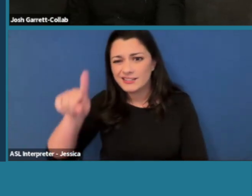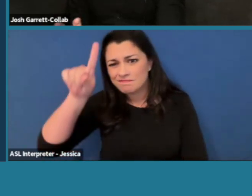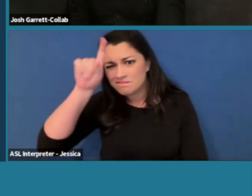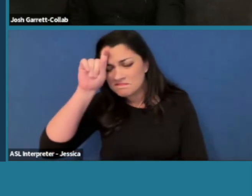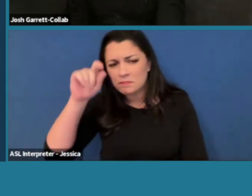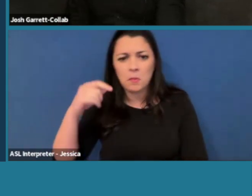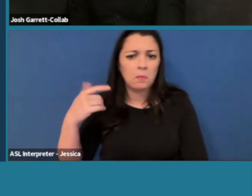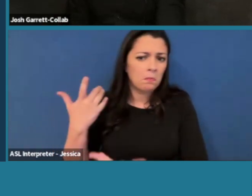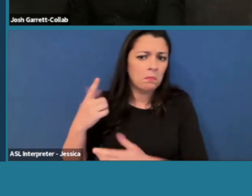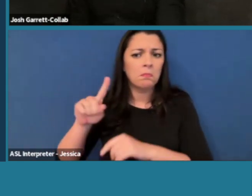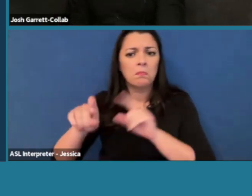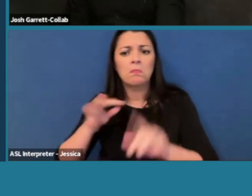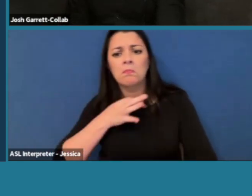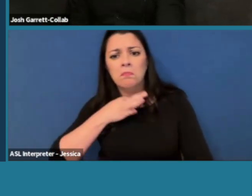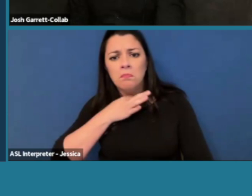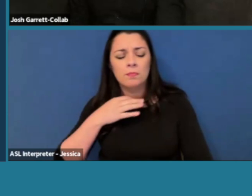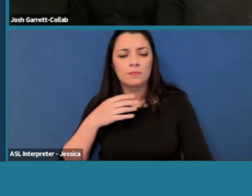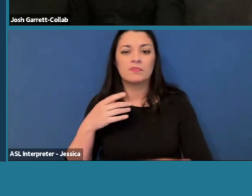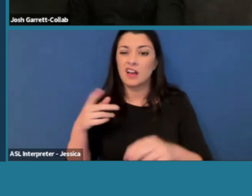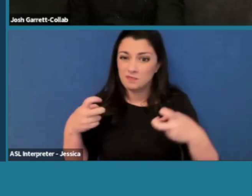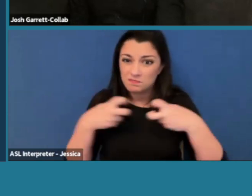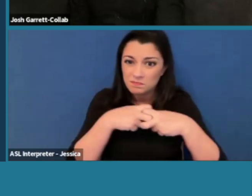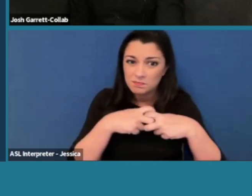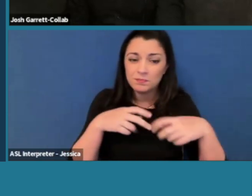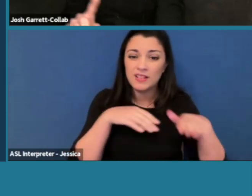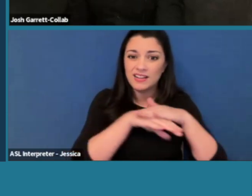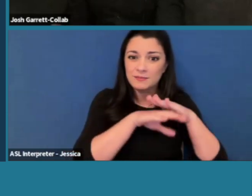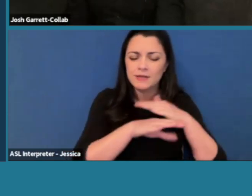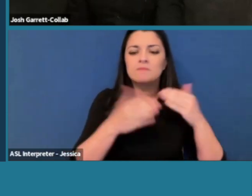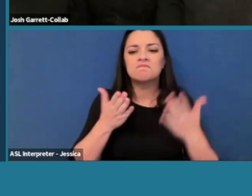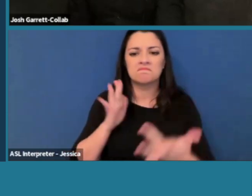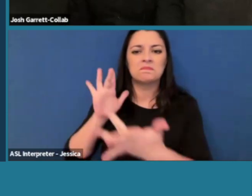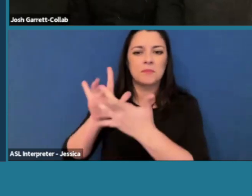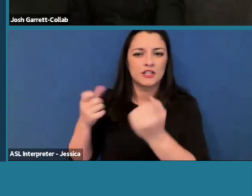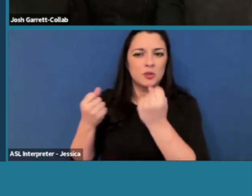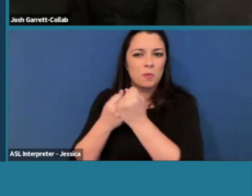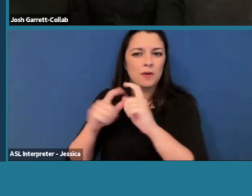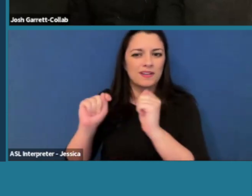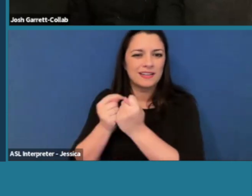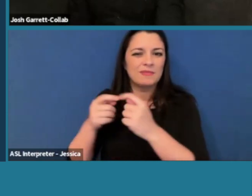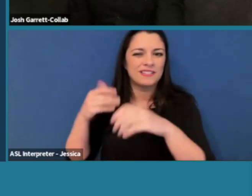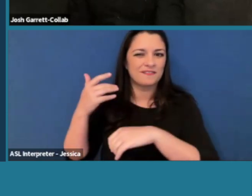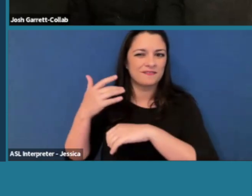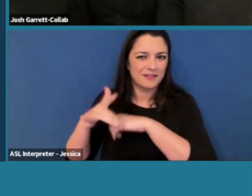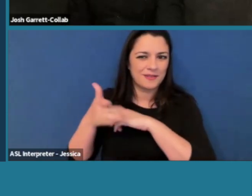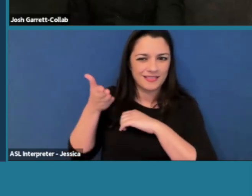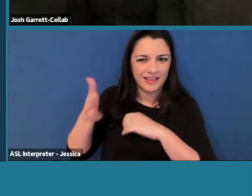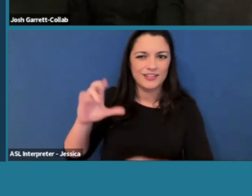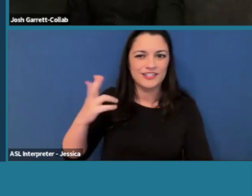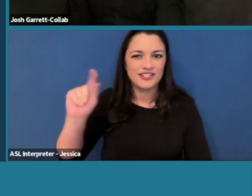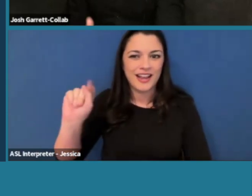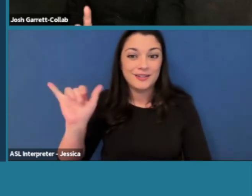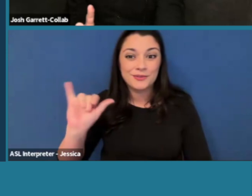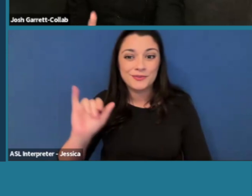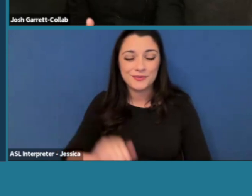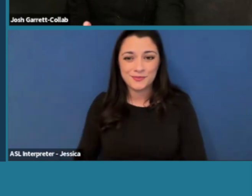issues regarding accessibility as well, please reach out to our support team. They will be there in the chat function as well.